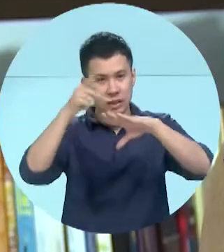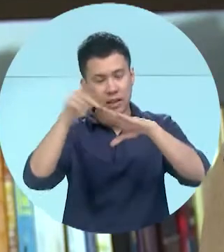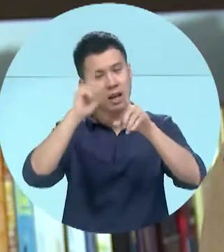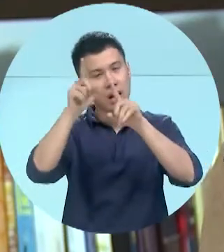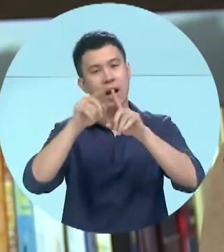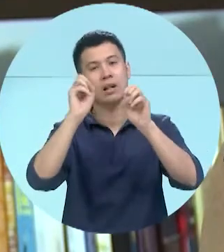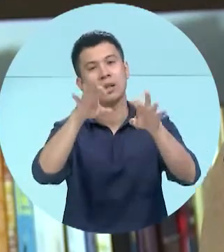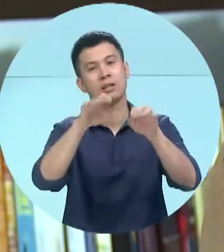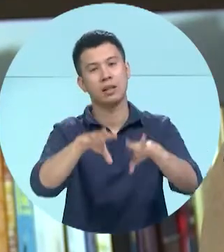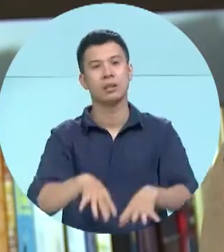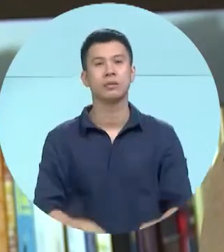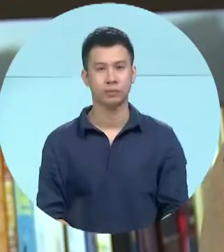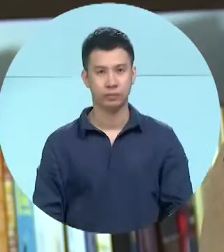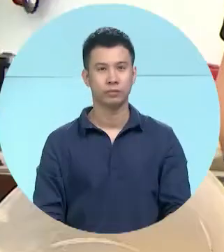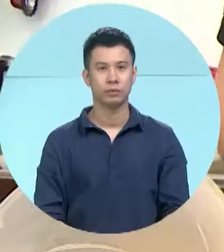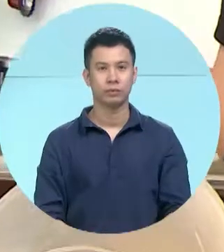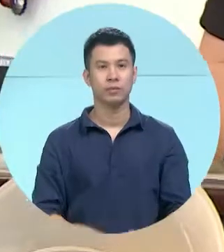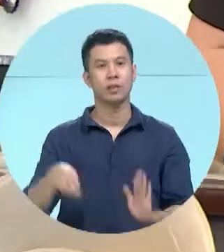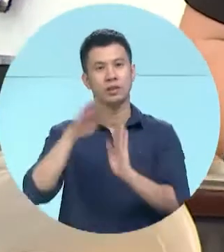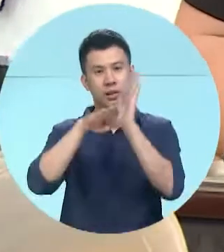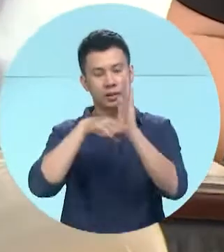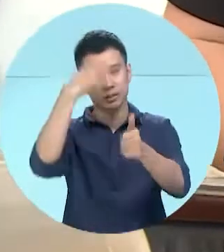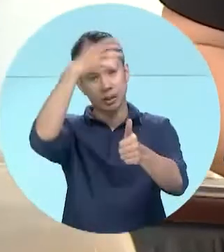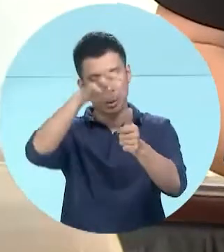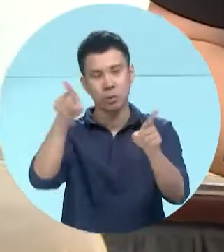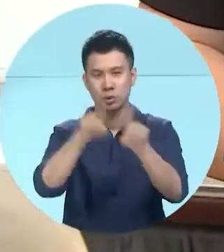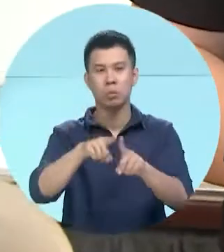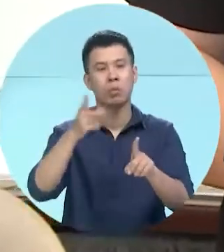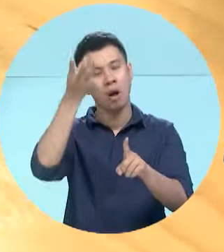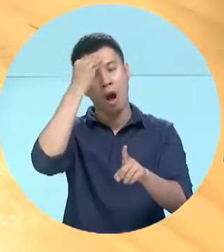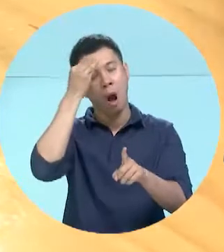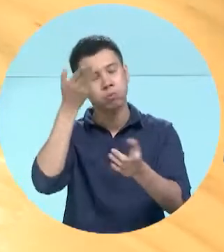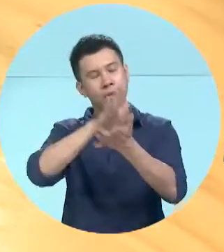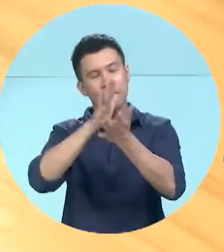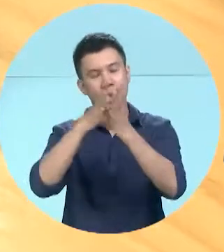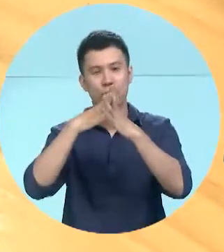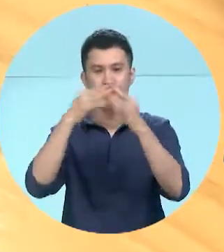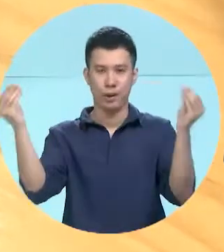skills. And so I think he'll have a place in that as well.